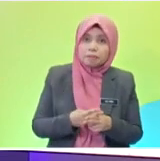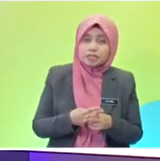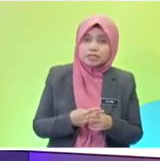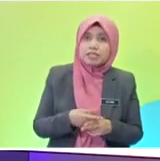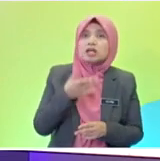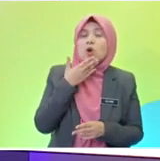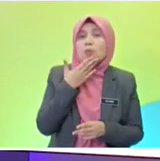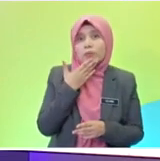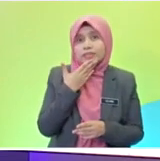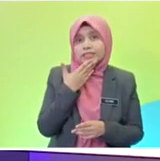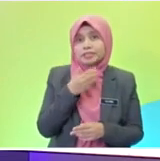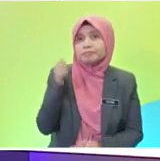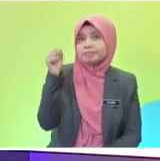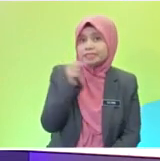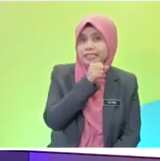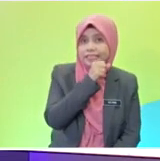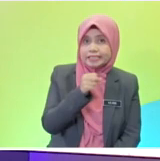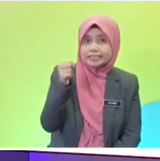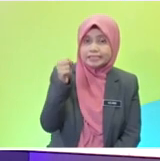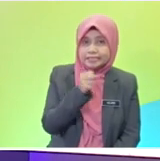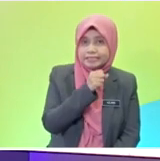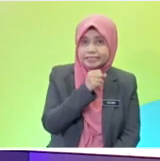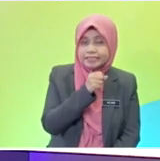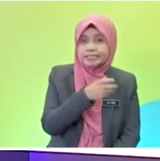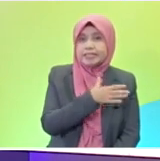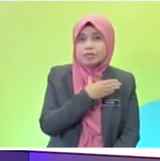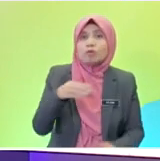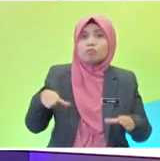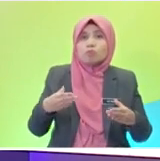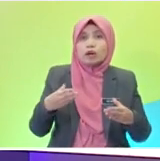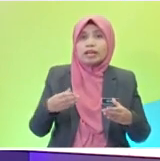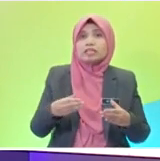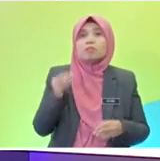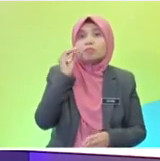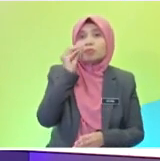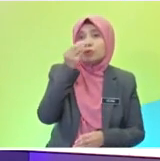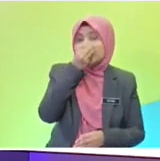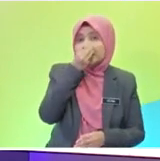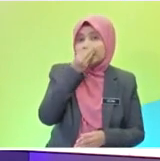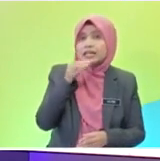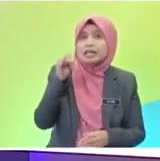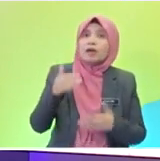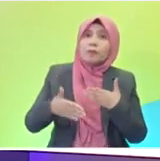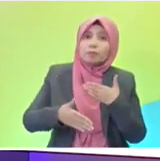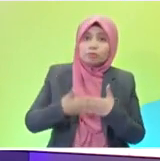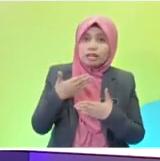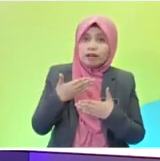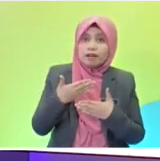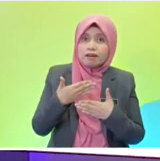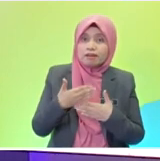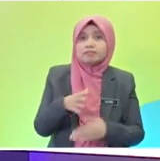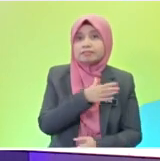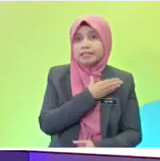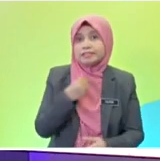a flower song. We have made a simple flower craft, and we also have played the